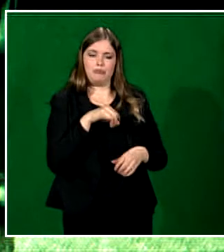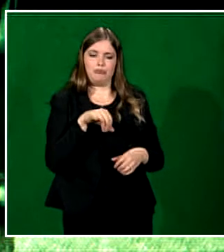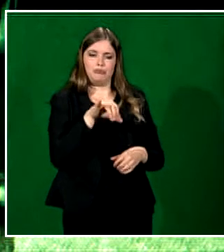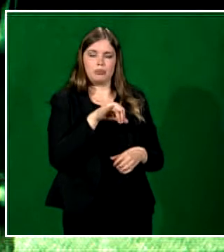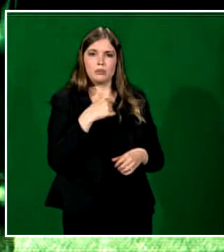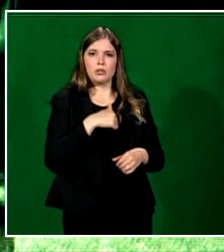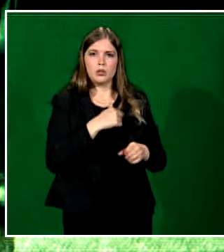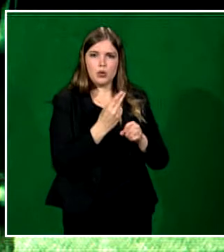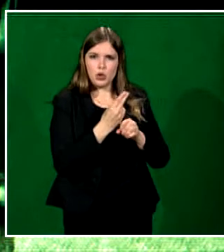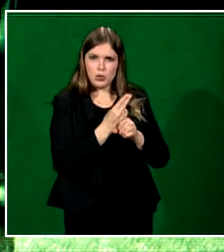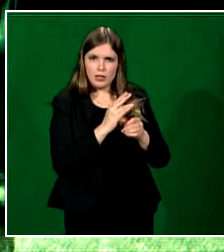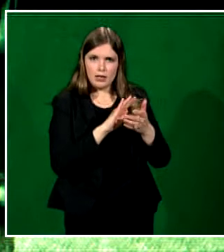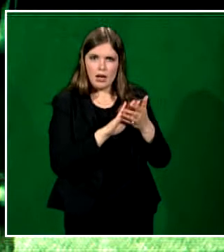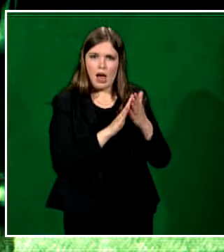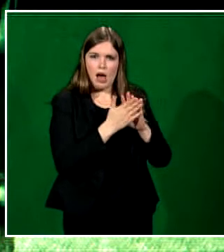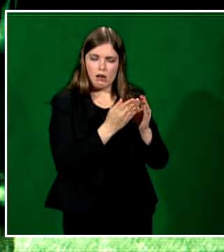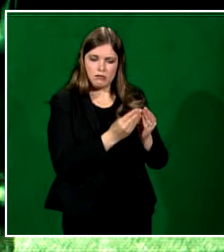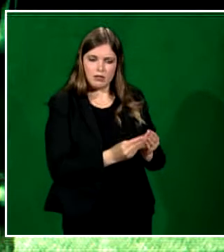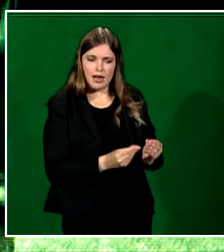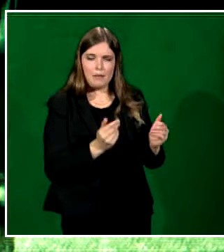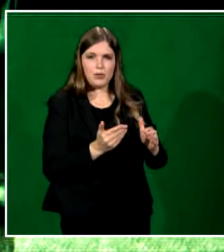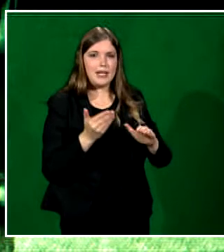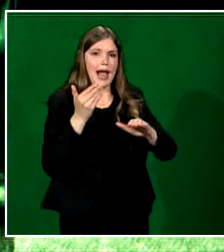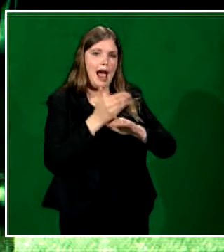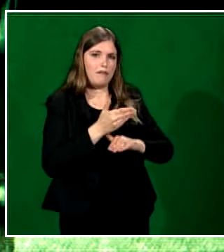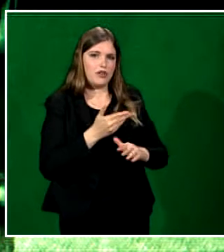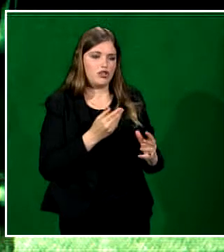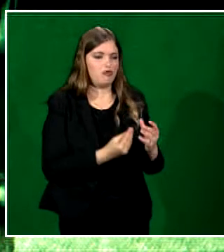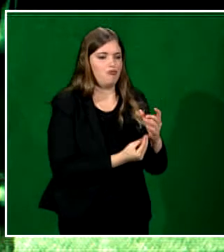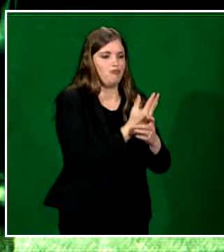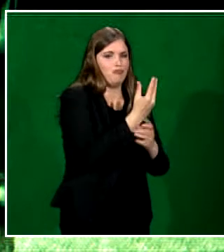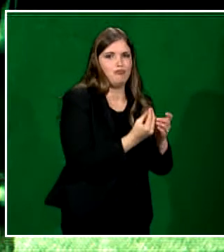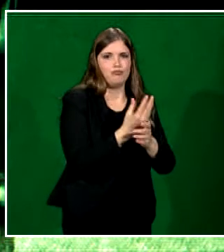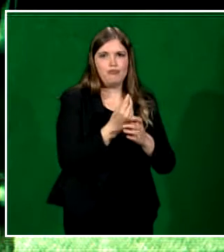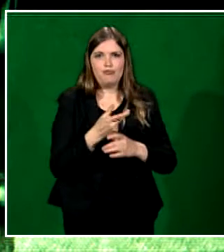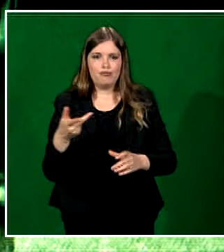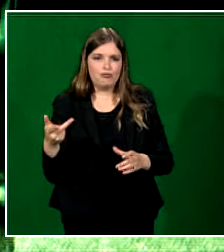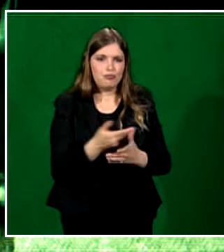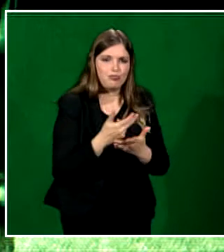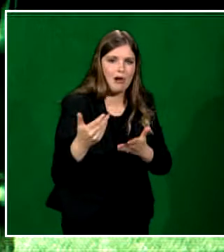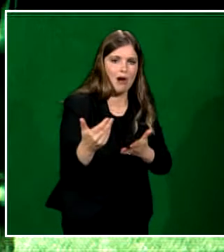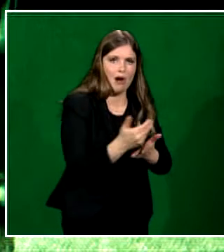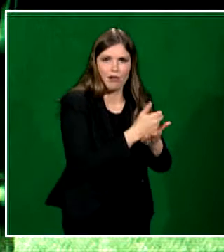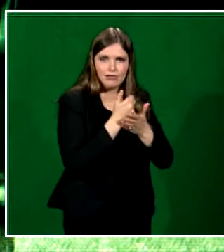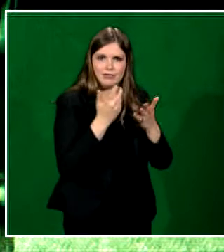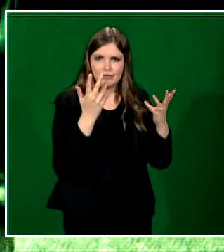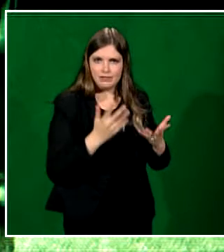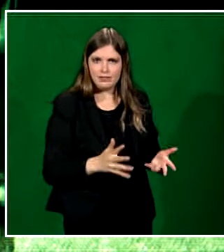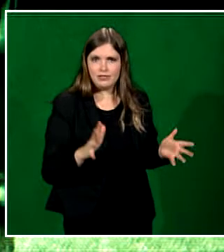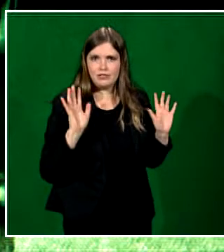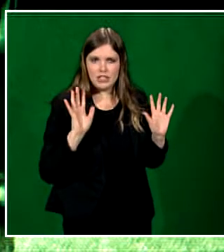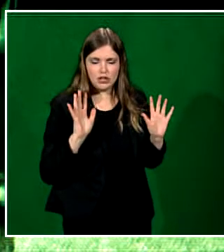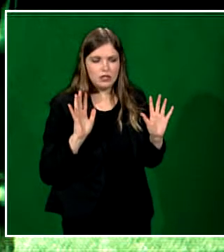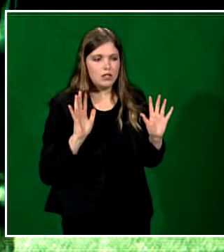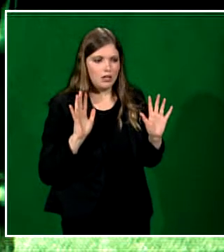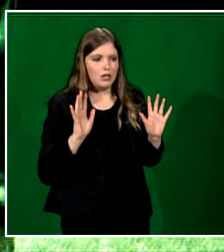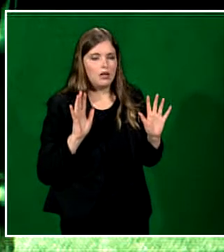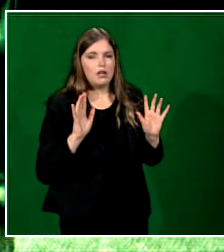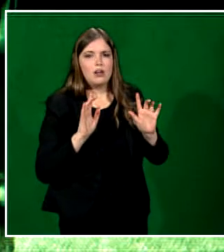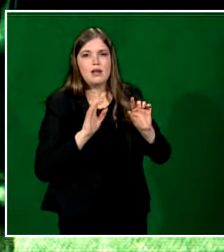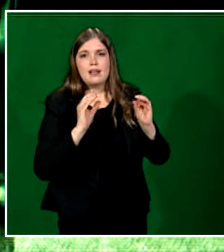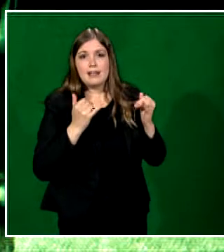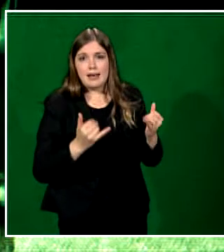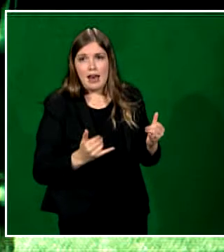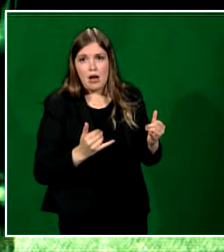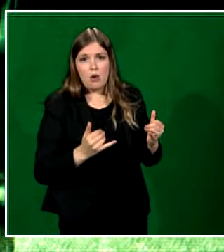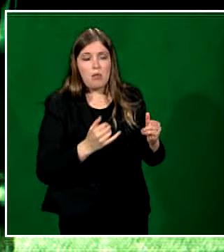directly after being harvested. Now, the fiber in itself, being a natural biodegradable material, does not affect the product that we're